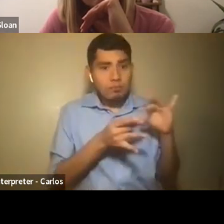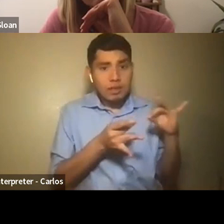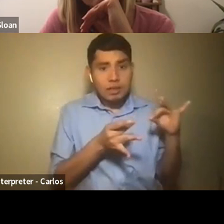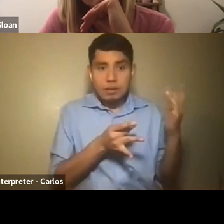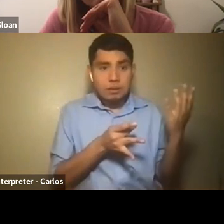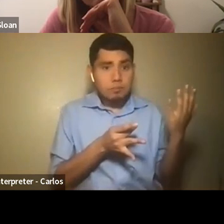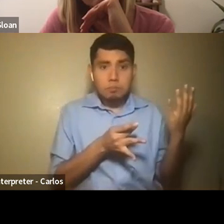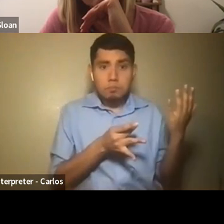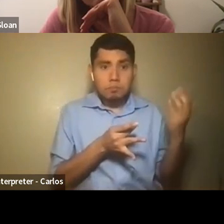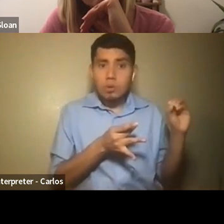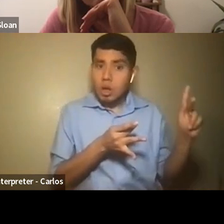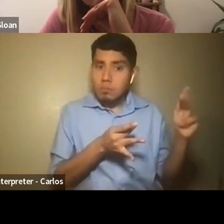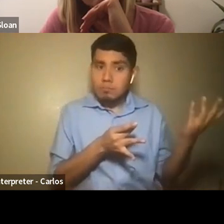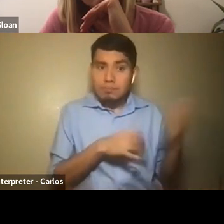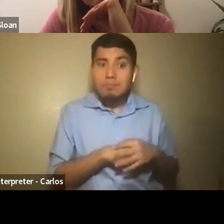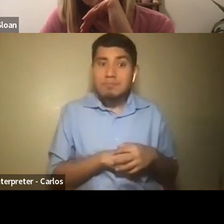Okay.